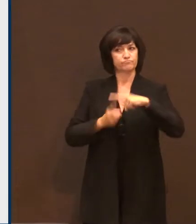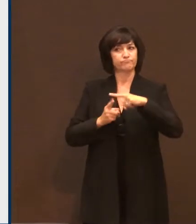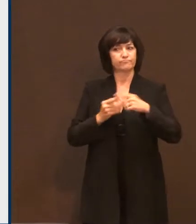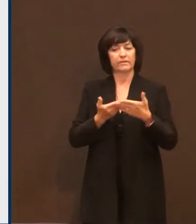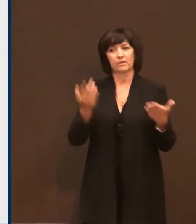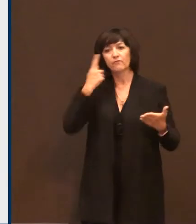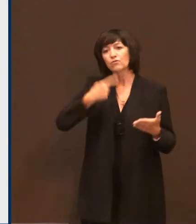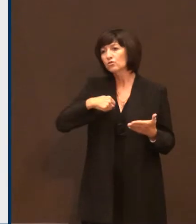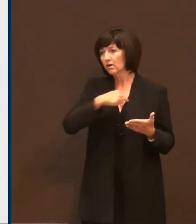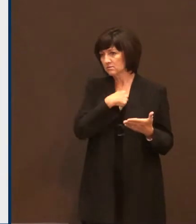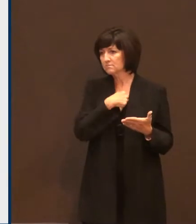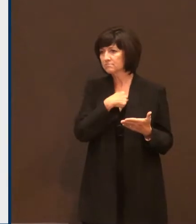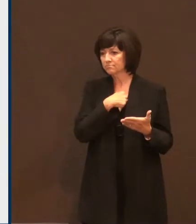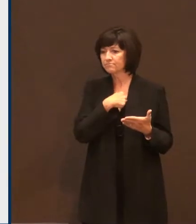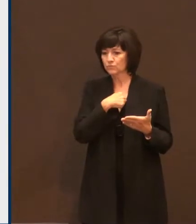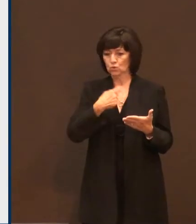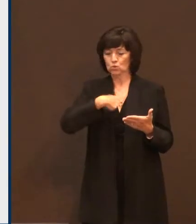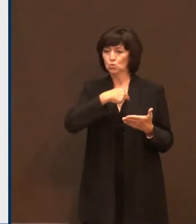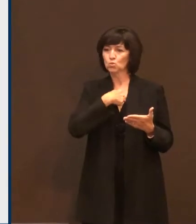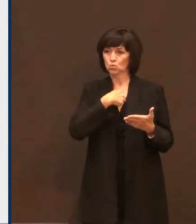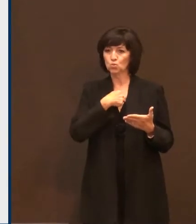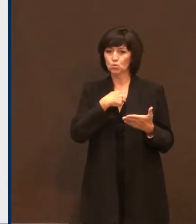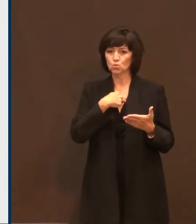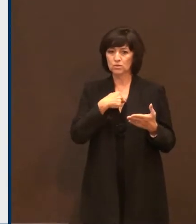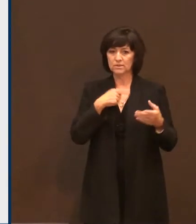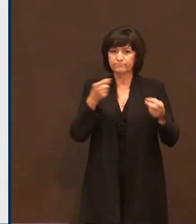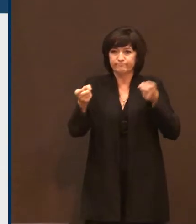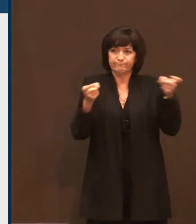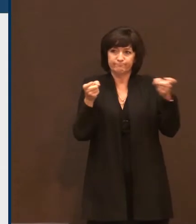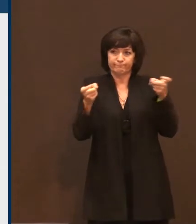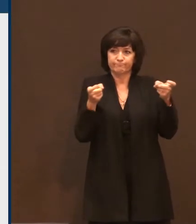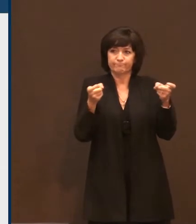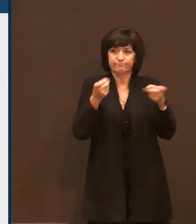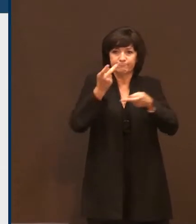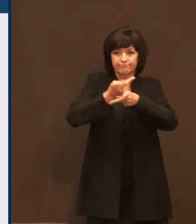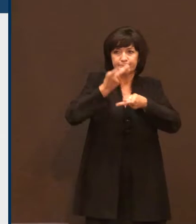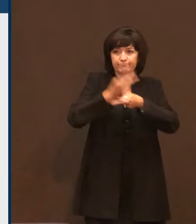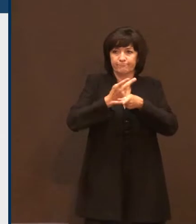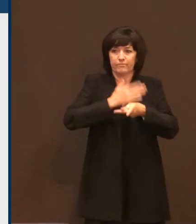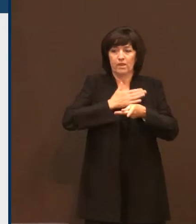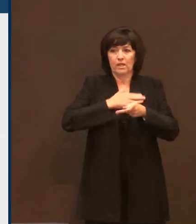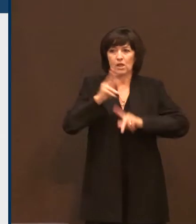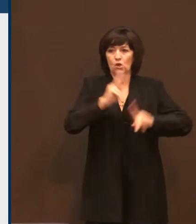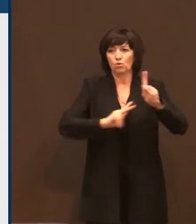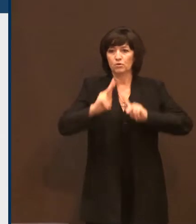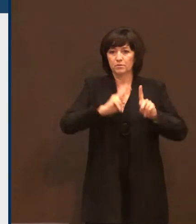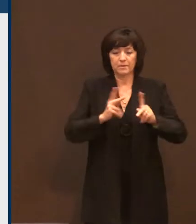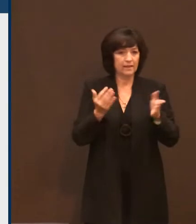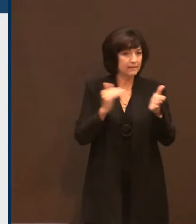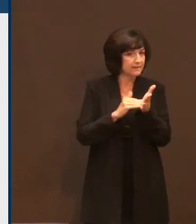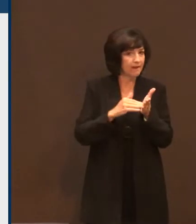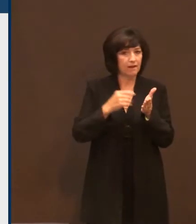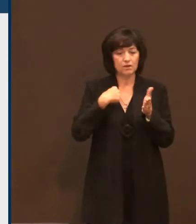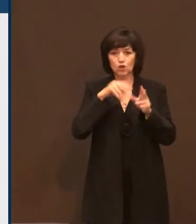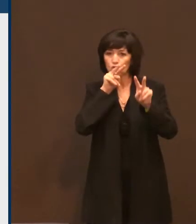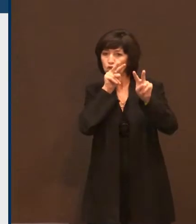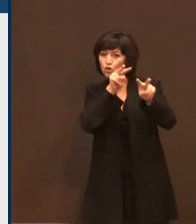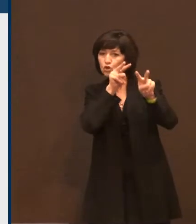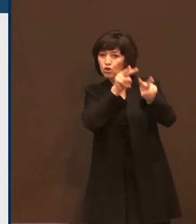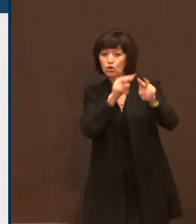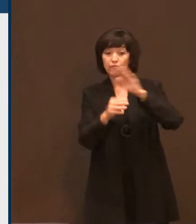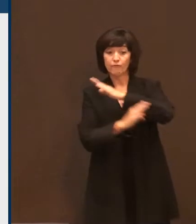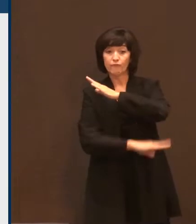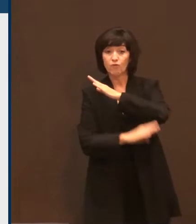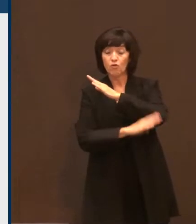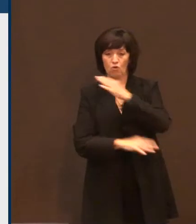way we're managing the situation. So again, looking forward to the fall and school reopening.